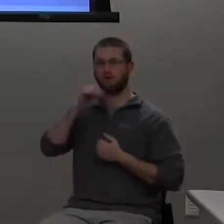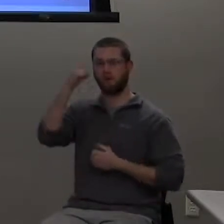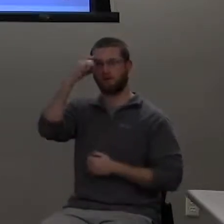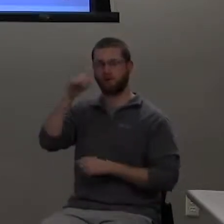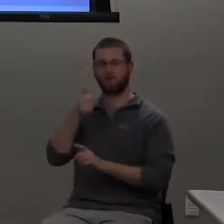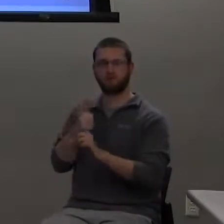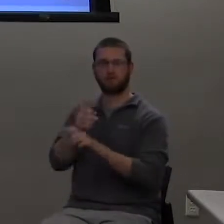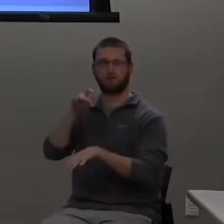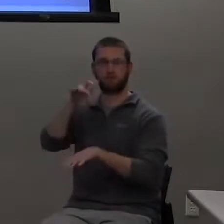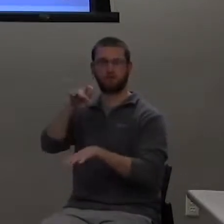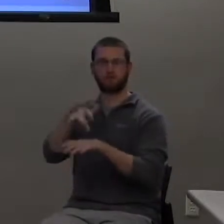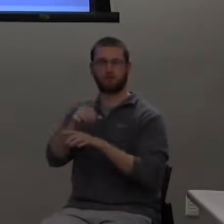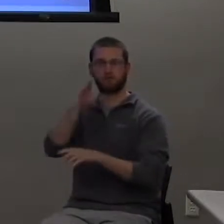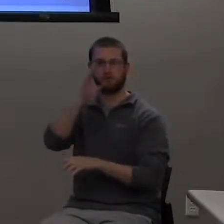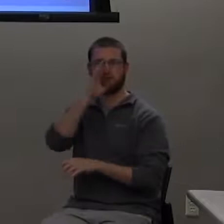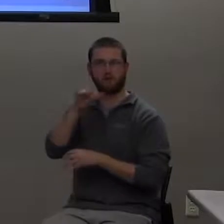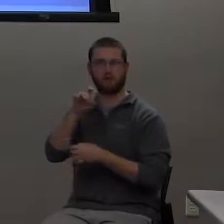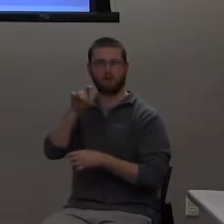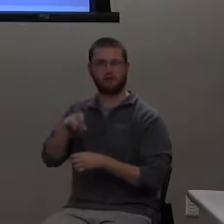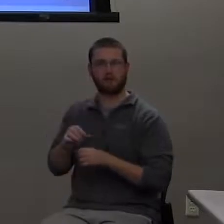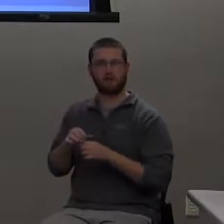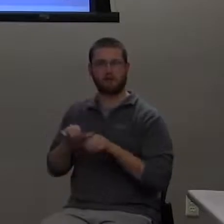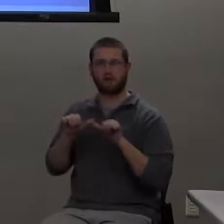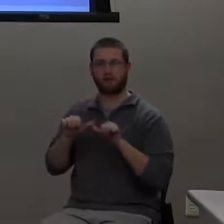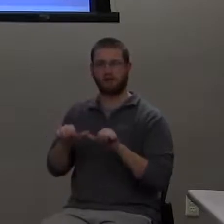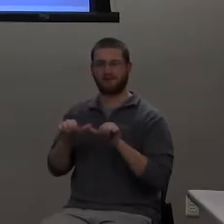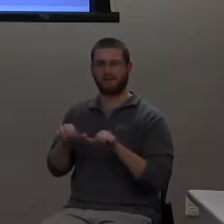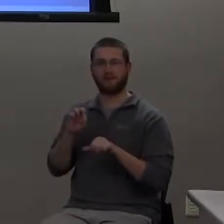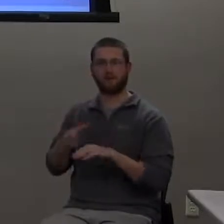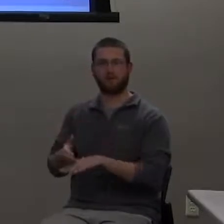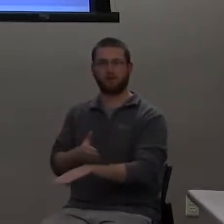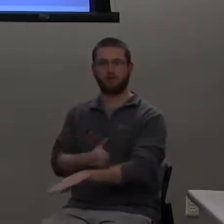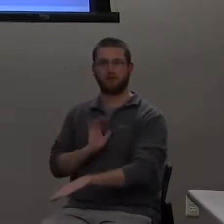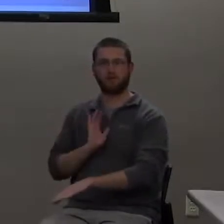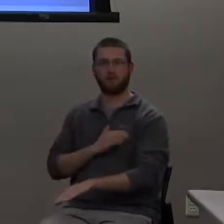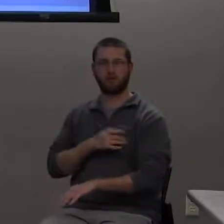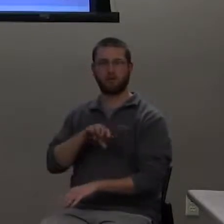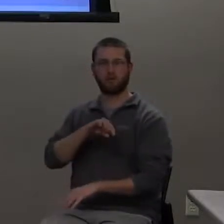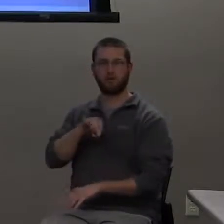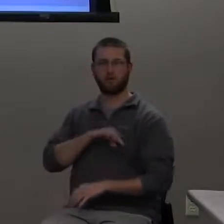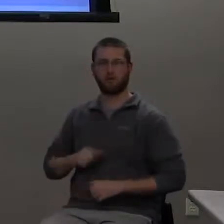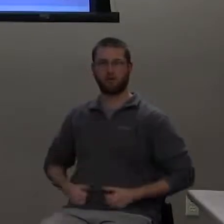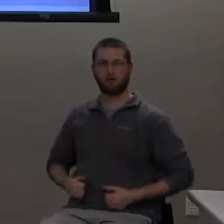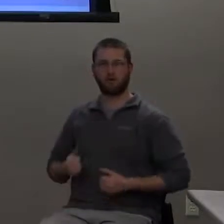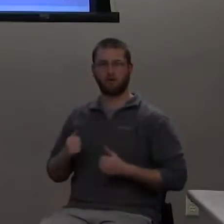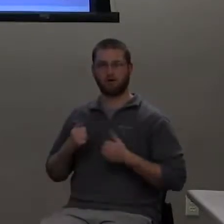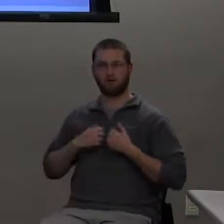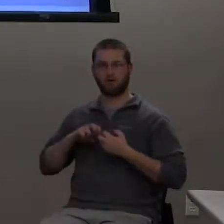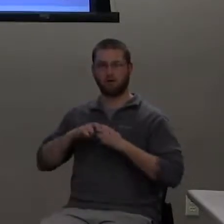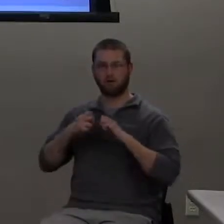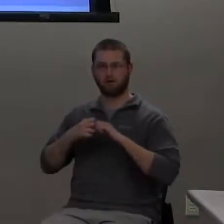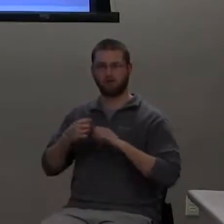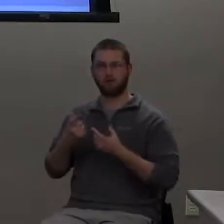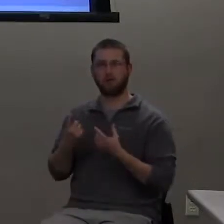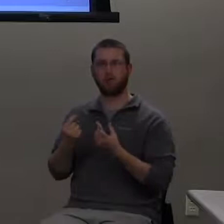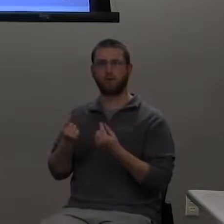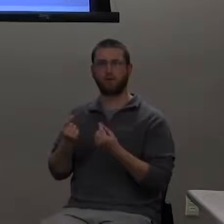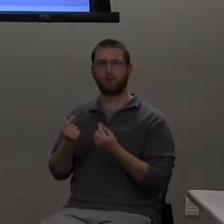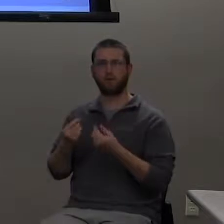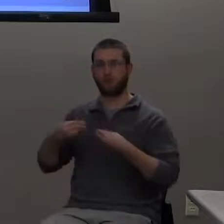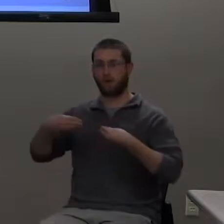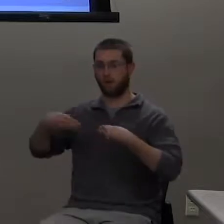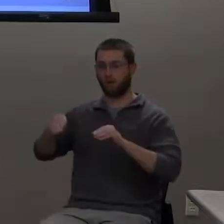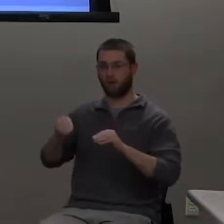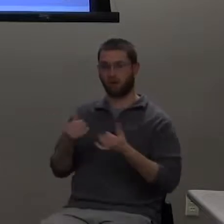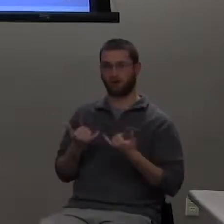directly upon any need to maintain or improve our quality of life issues necessarily in this presentation. It's what we're going to do to market the